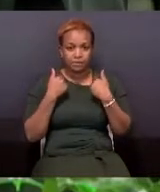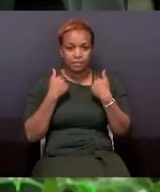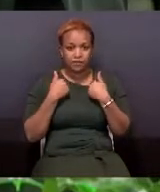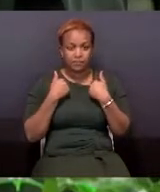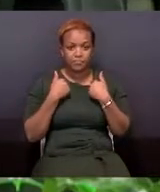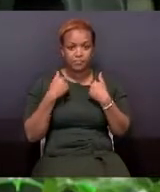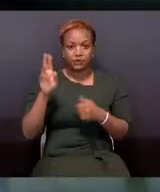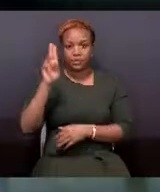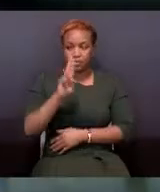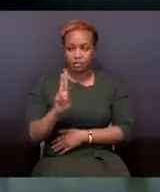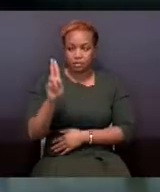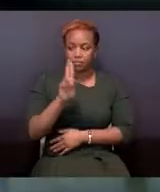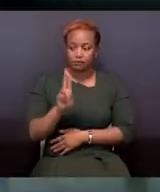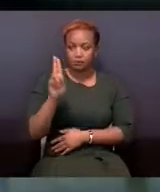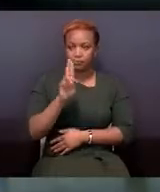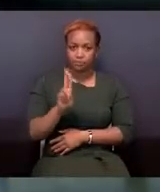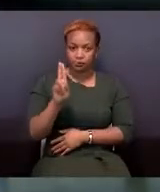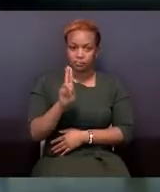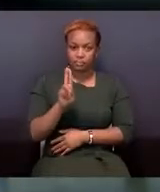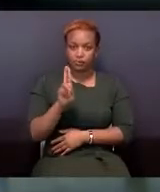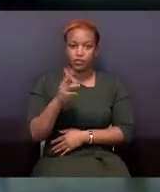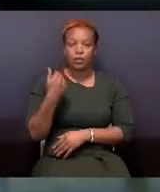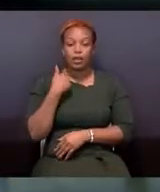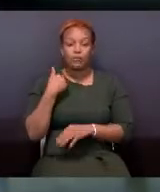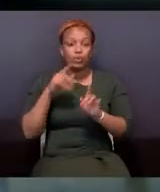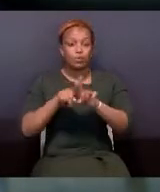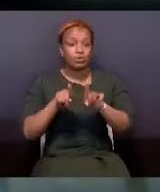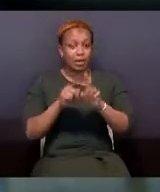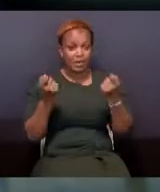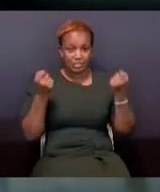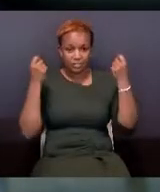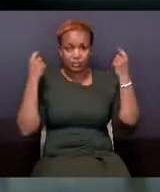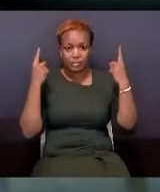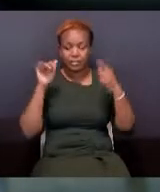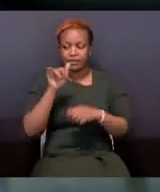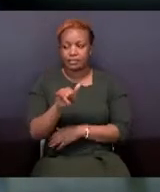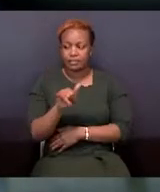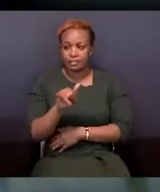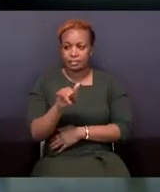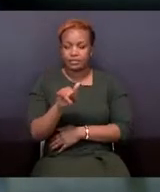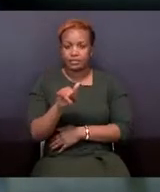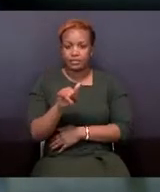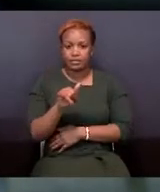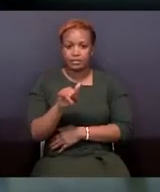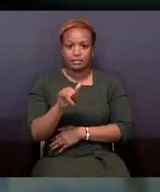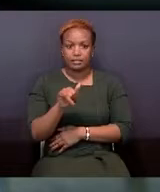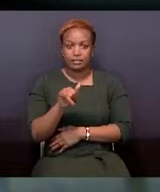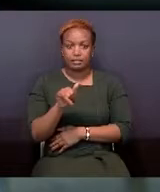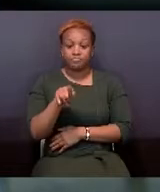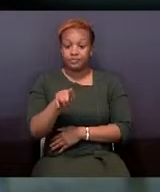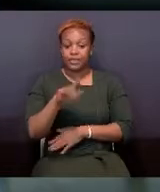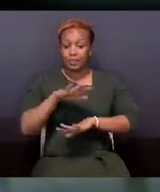be a partner. But we also understand that just having a pilot there is not